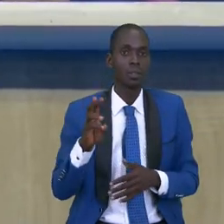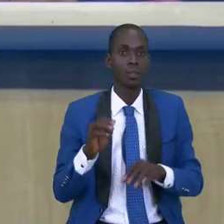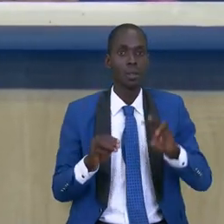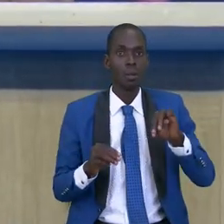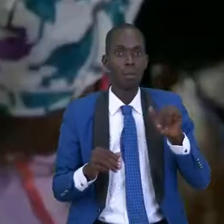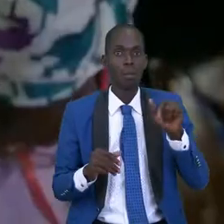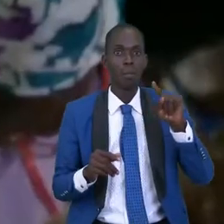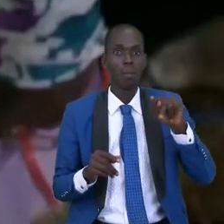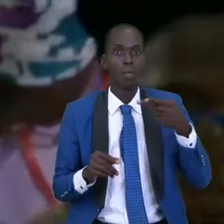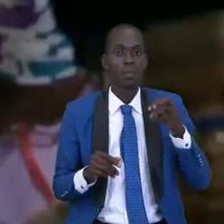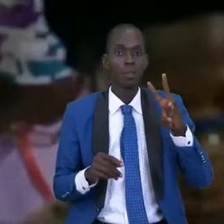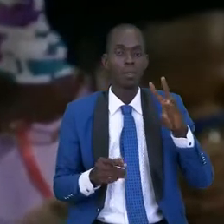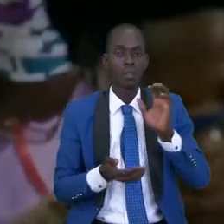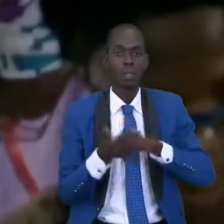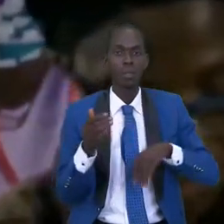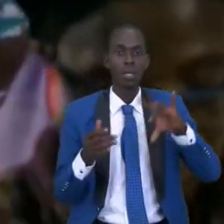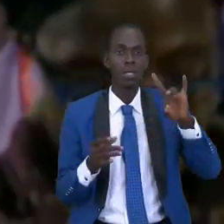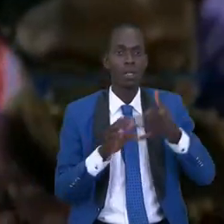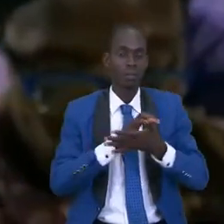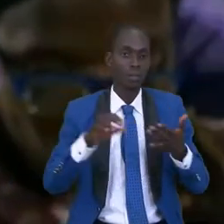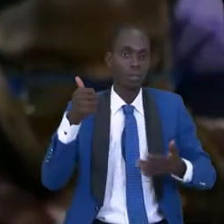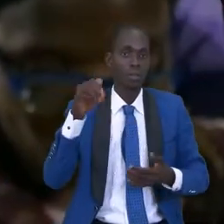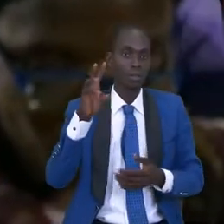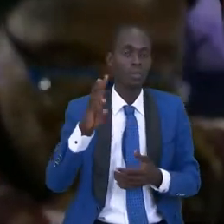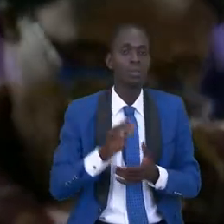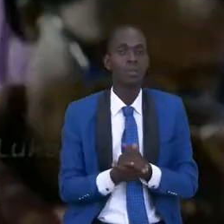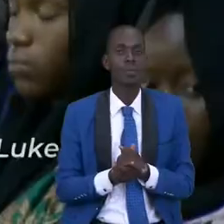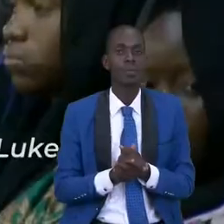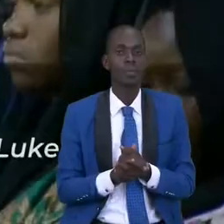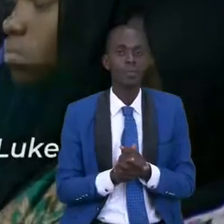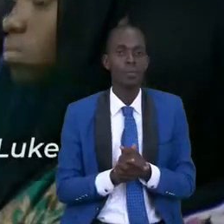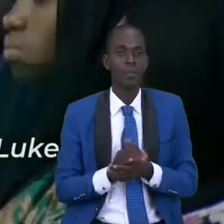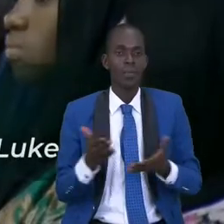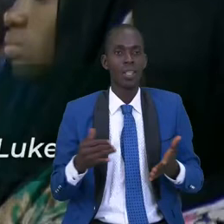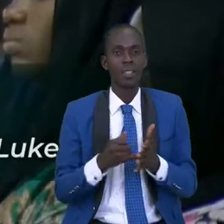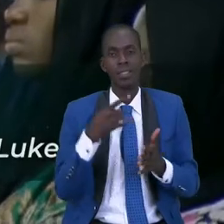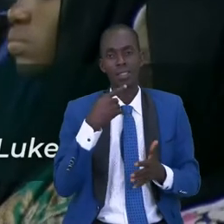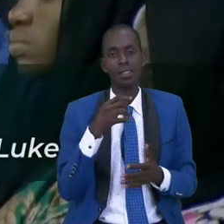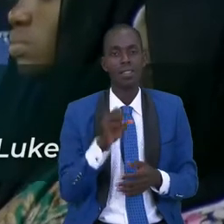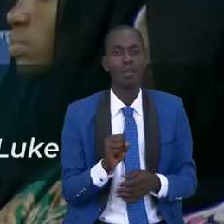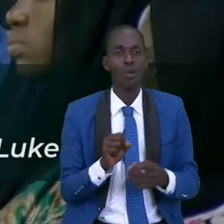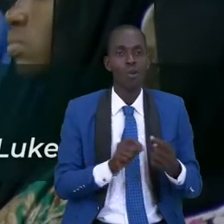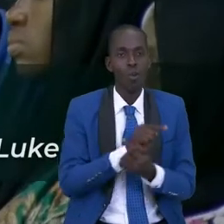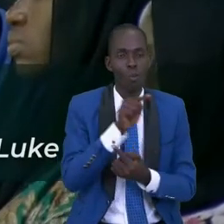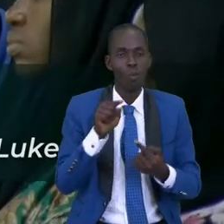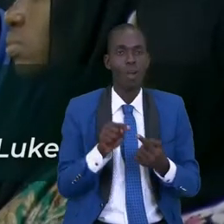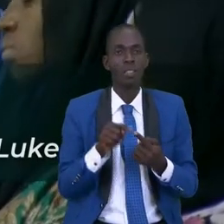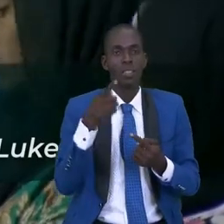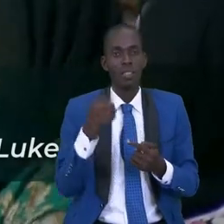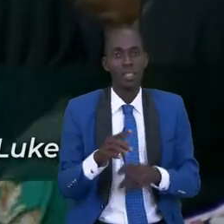chapter 8, reading from verse 16, here it says, when